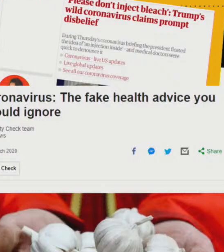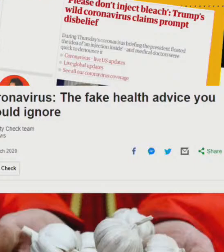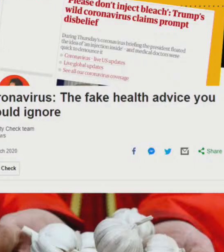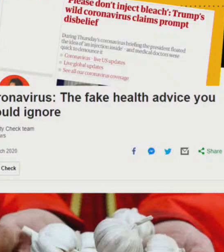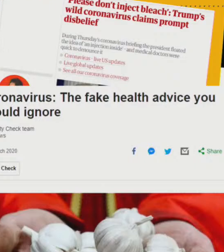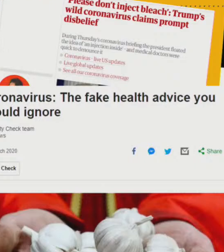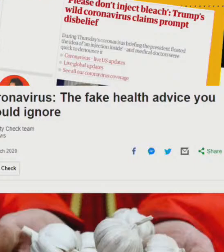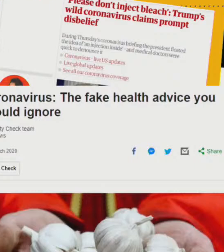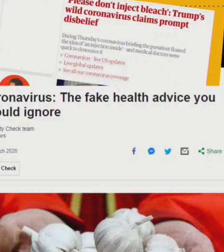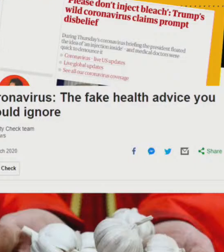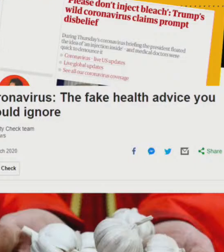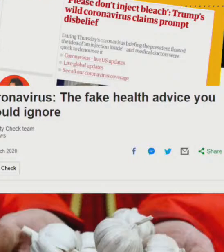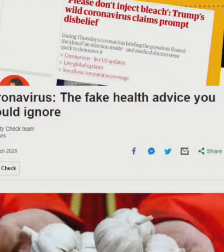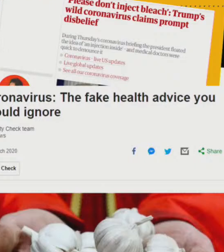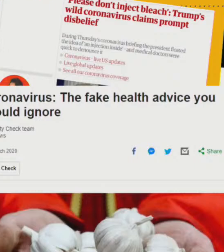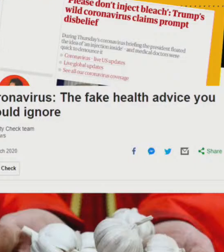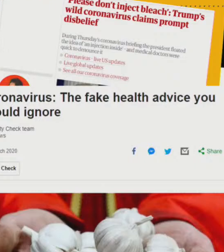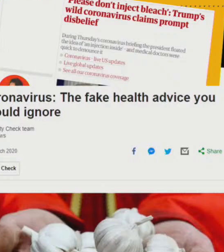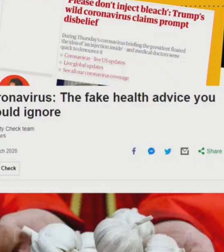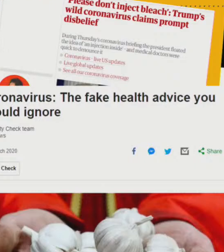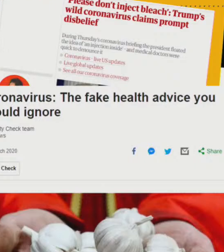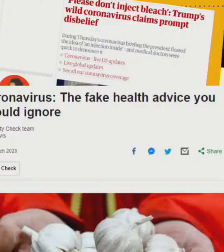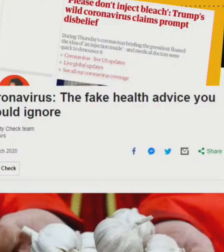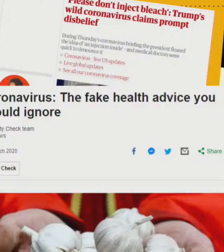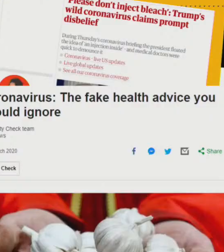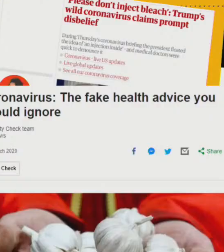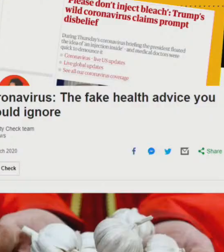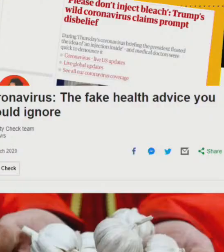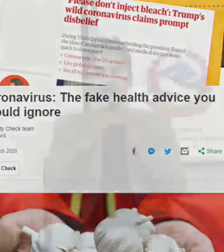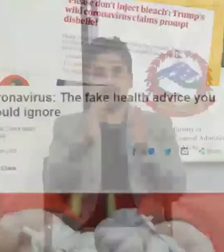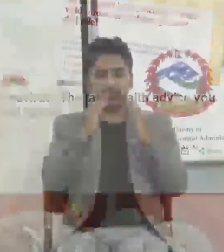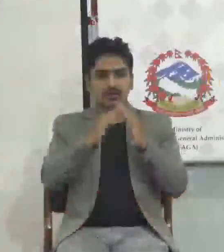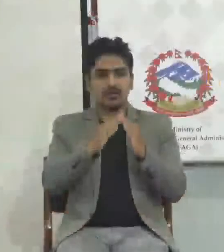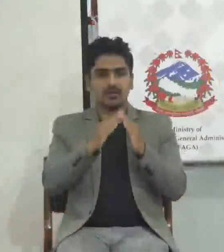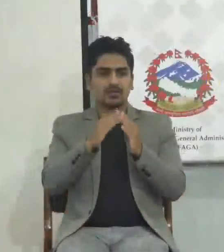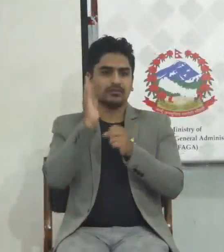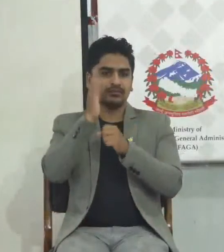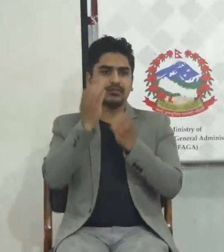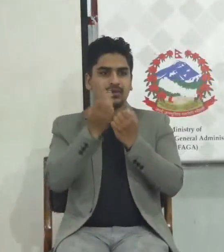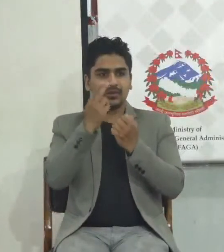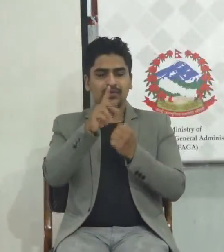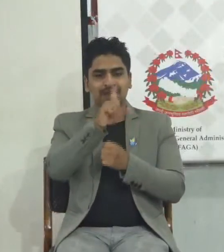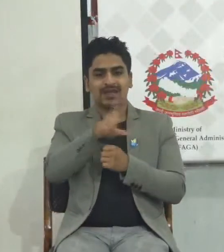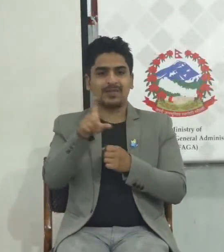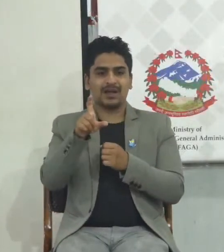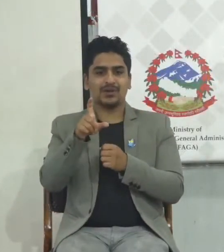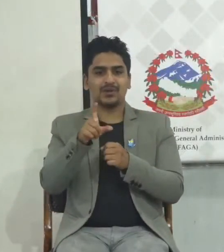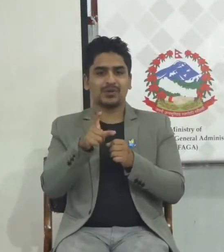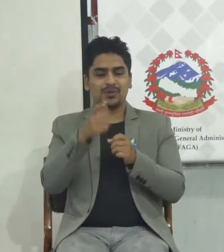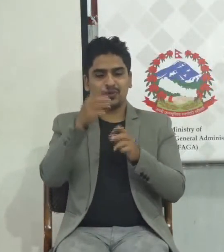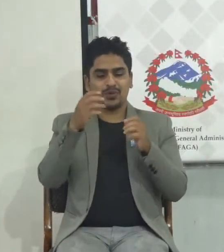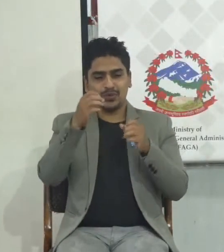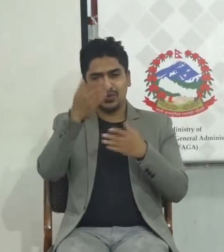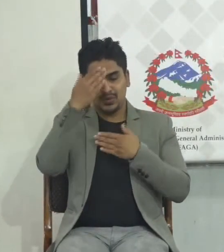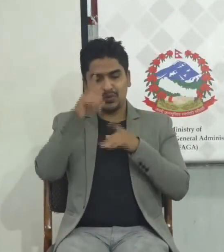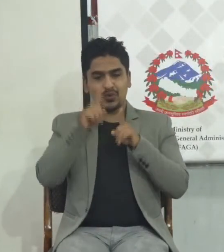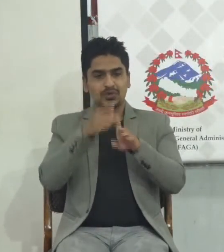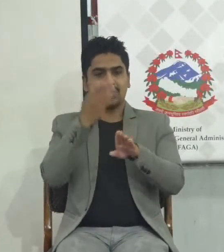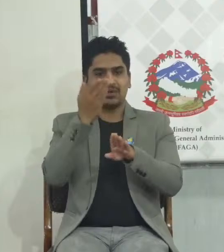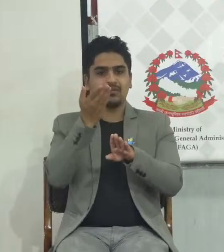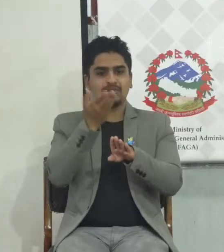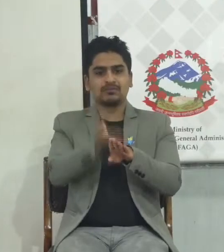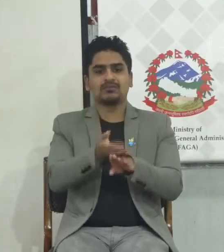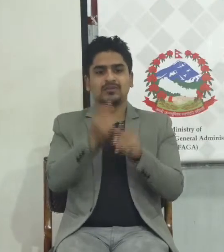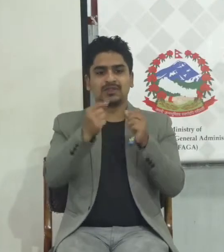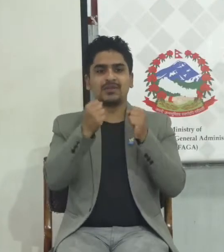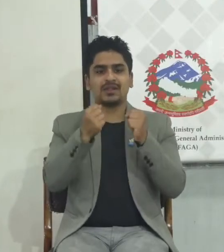that Nepalese immunity is very strong. I said, does that mean I don't mean to indicate